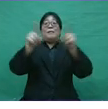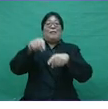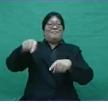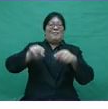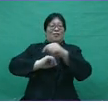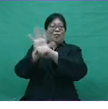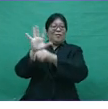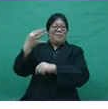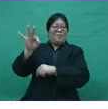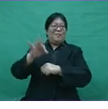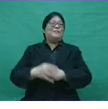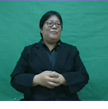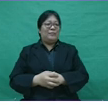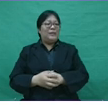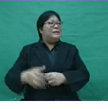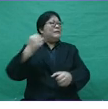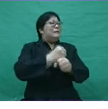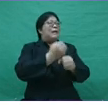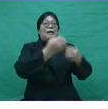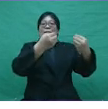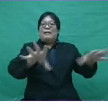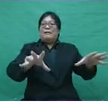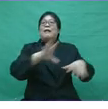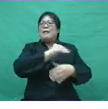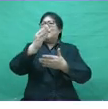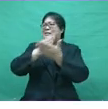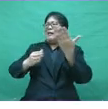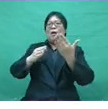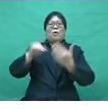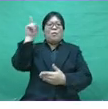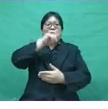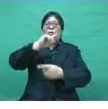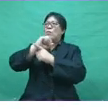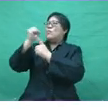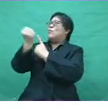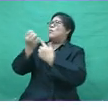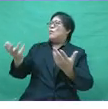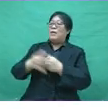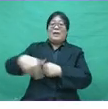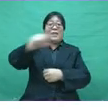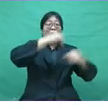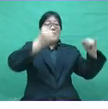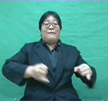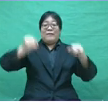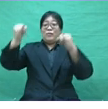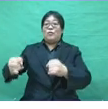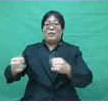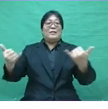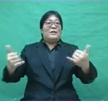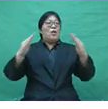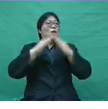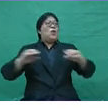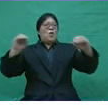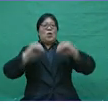pandemic. From losing jobs and in some worst case scenarios, individuals becoming homeless and